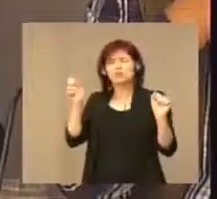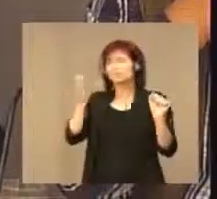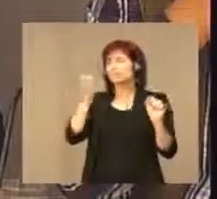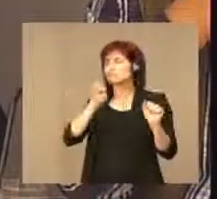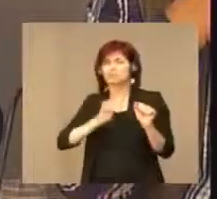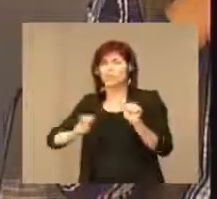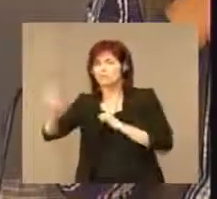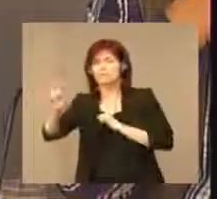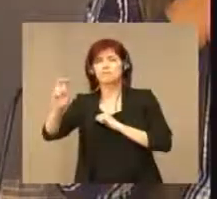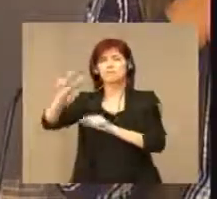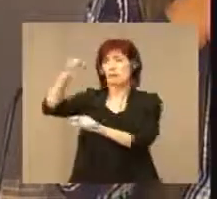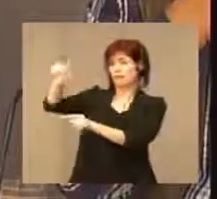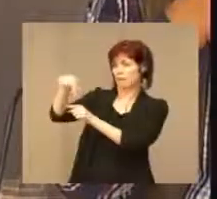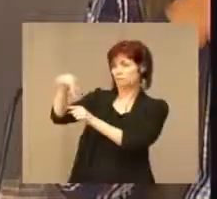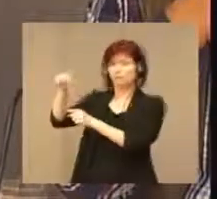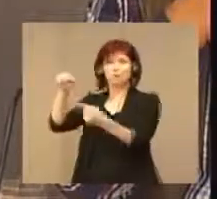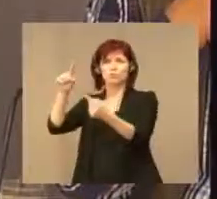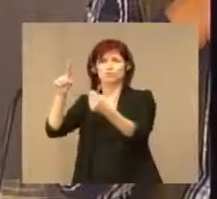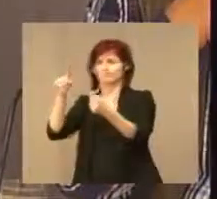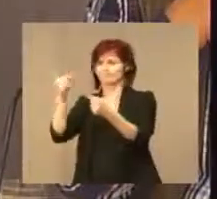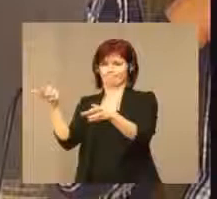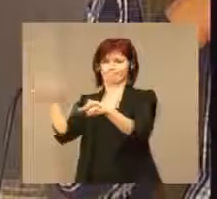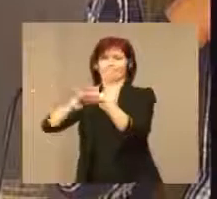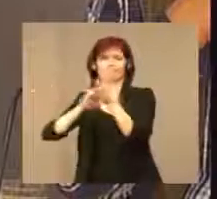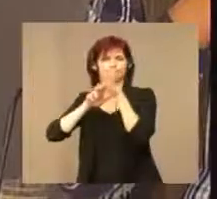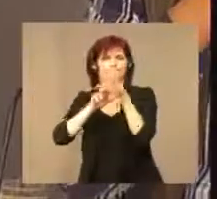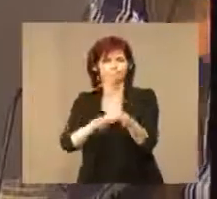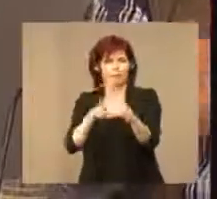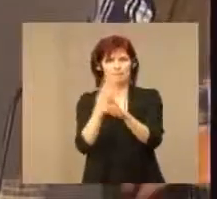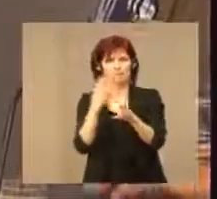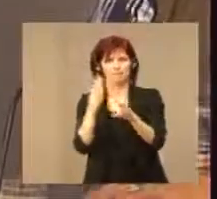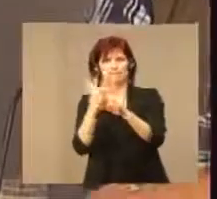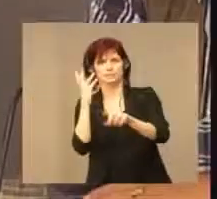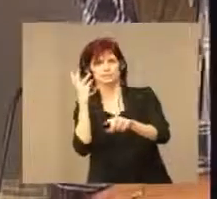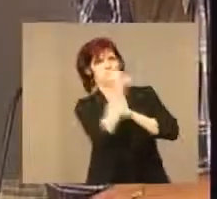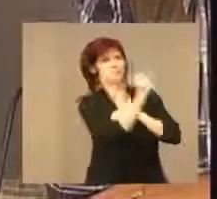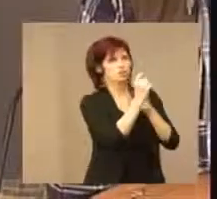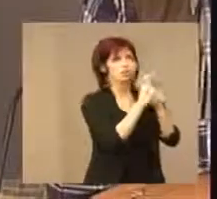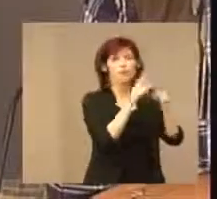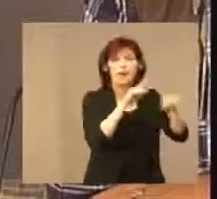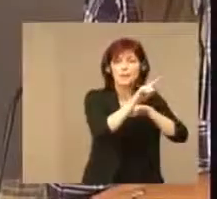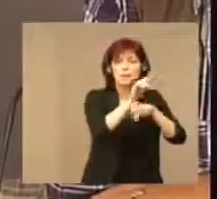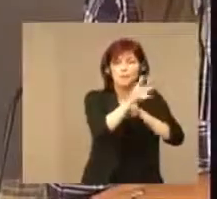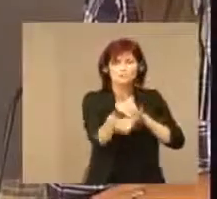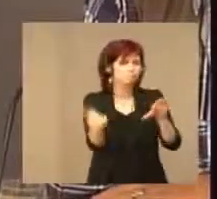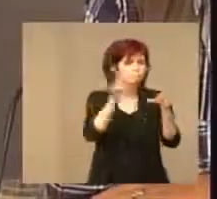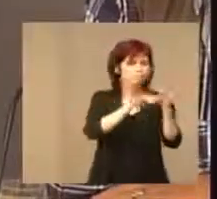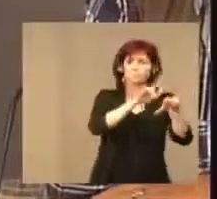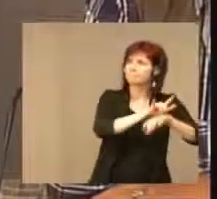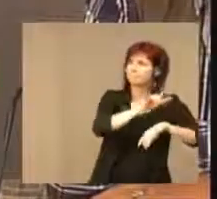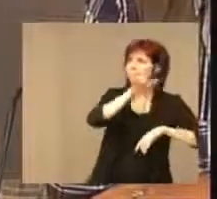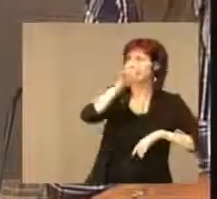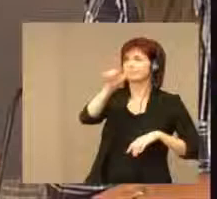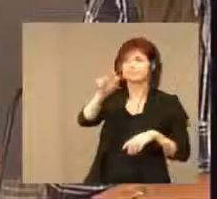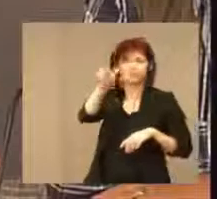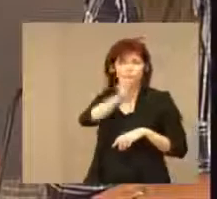Quebec, cross the river on a bus, go out to the airport, get on a plane, travel